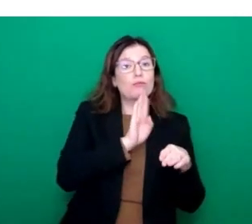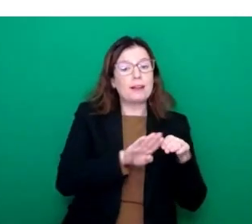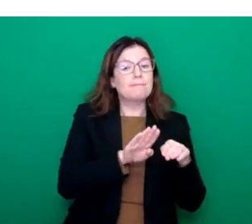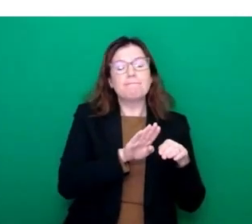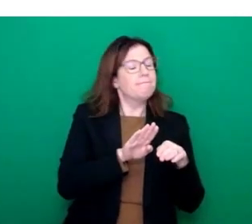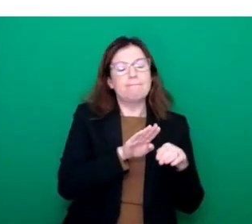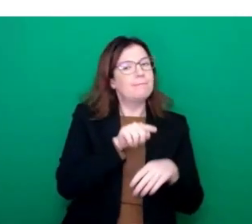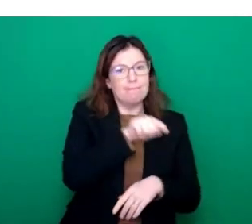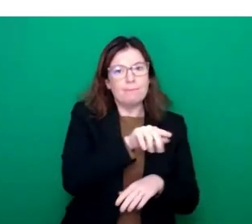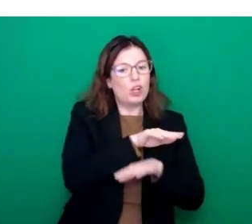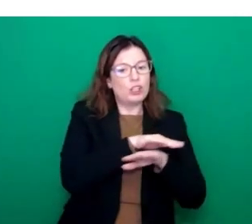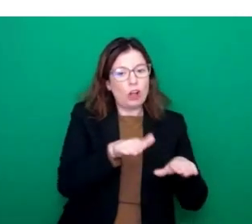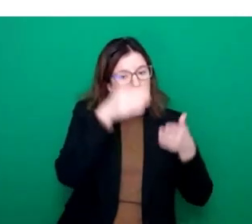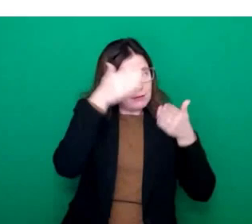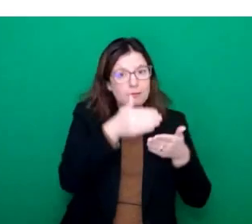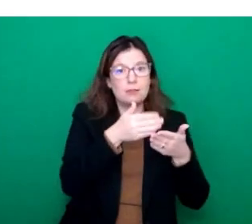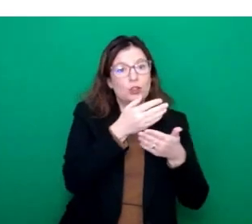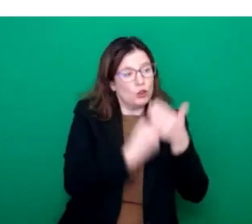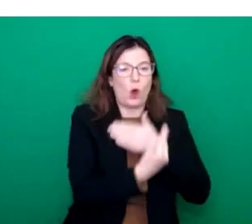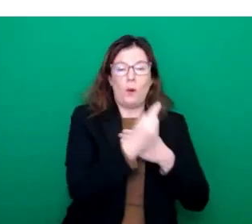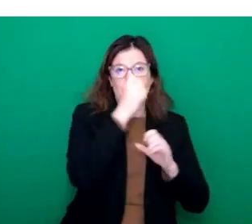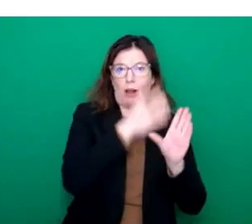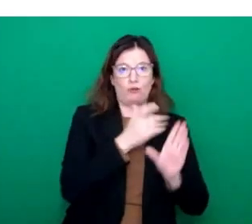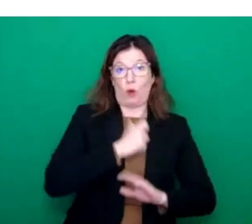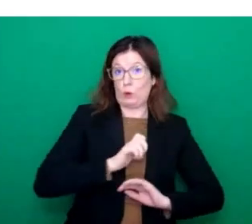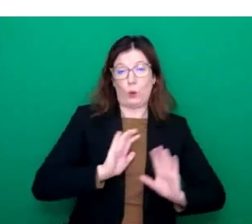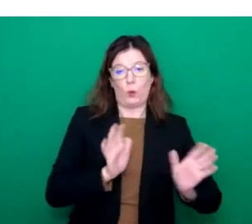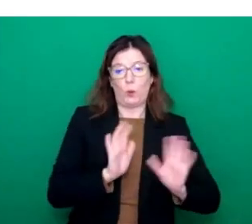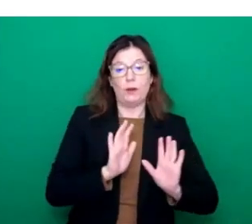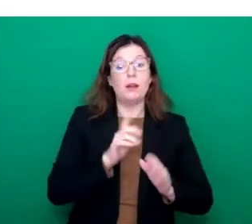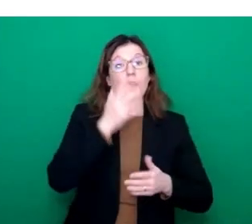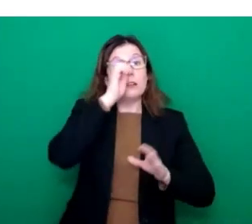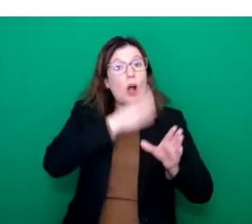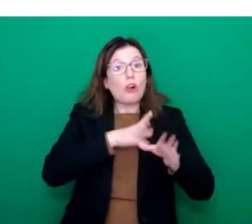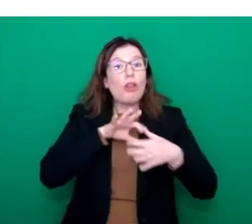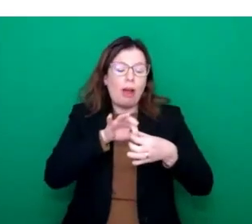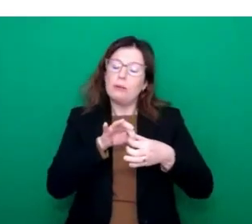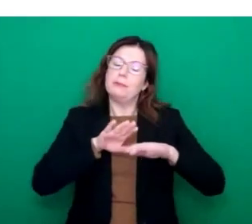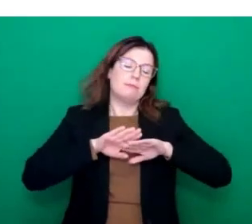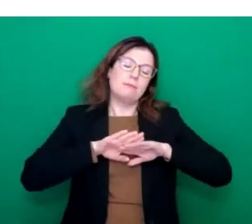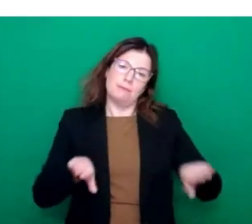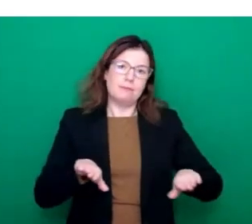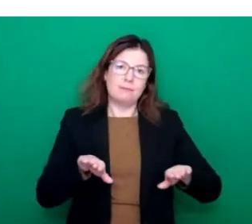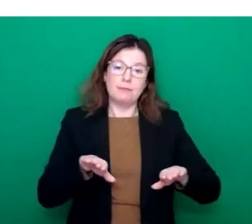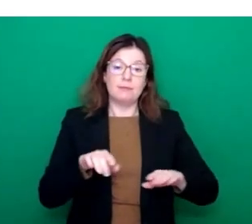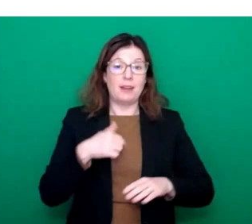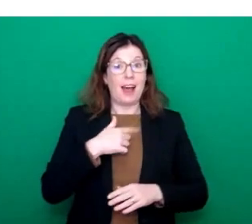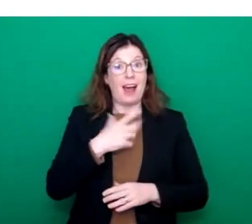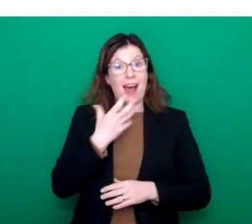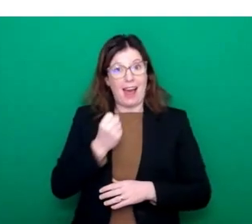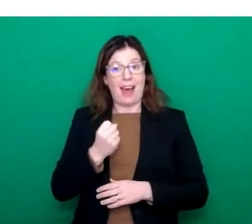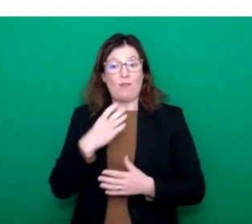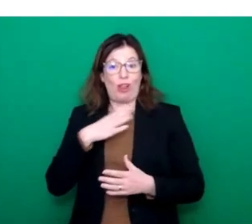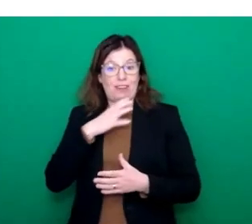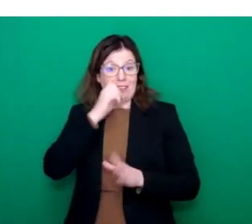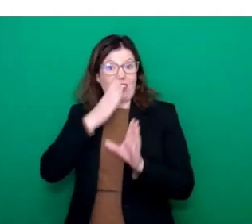not a sole psychological role, and it does not deliver psychological therapy. We already have a range of psychological professionals